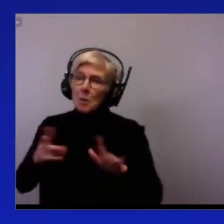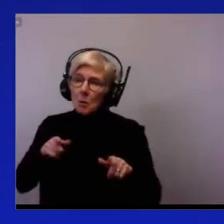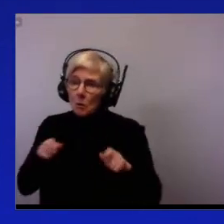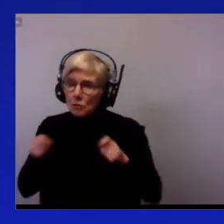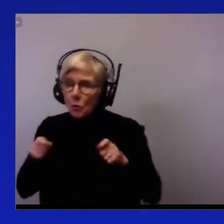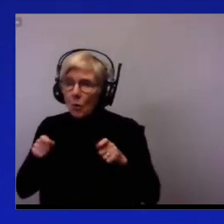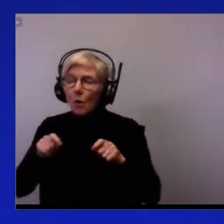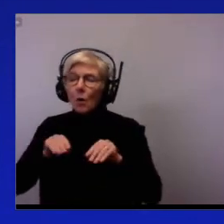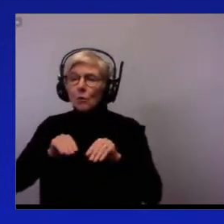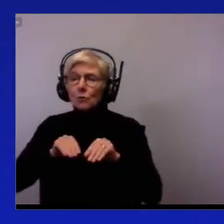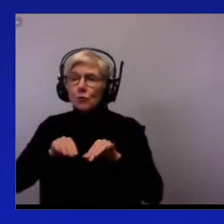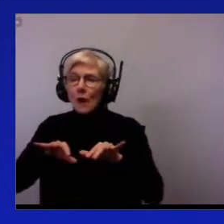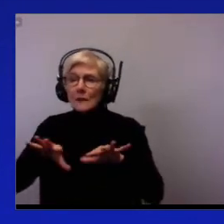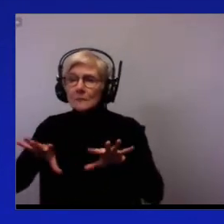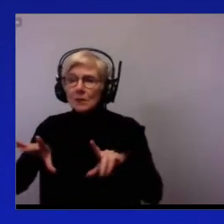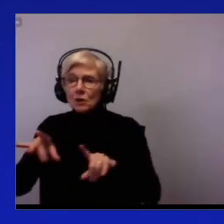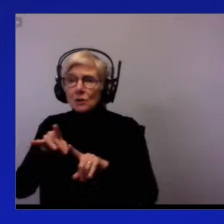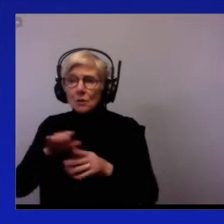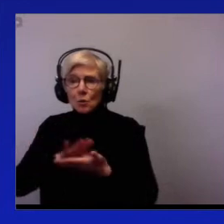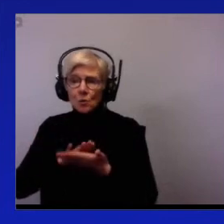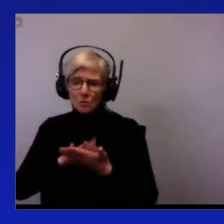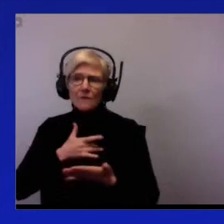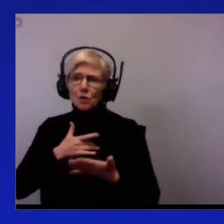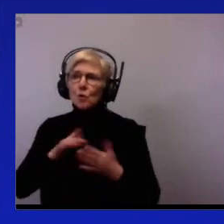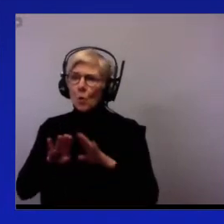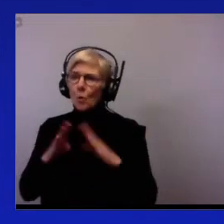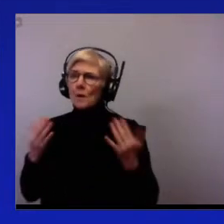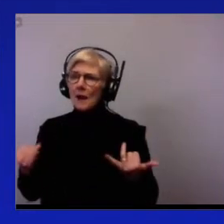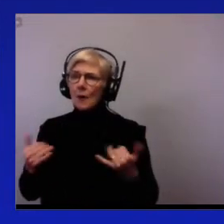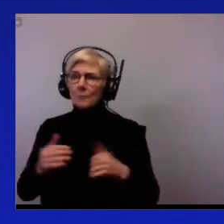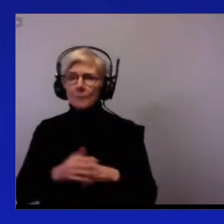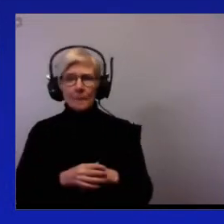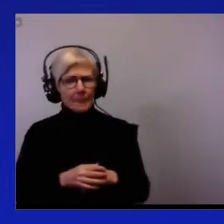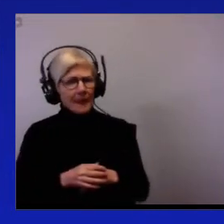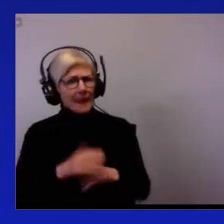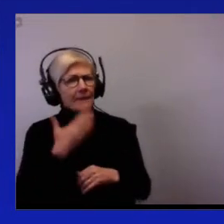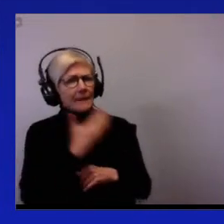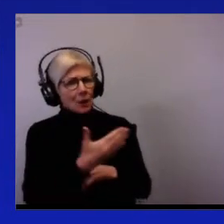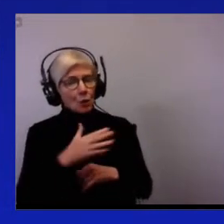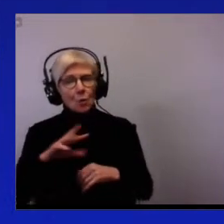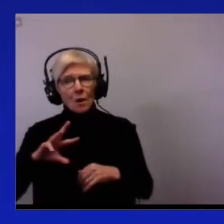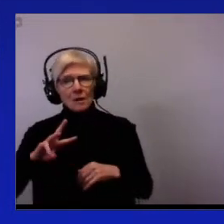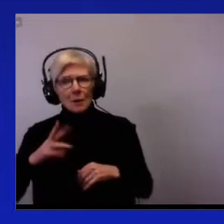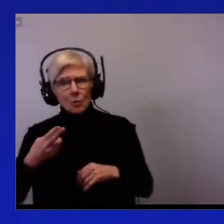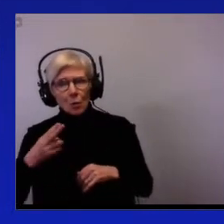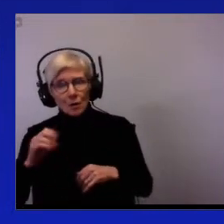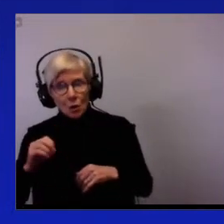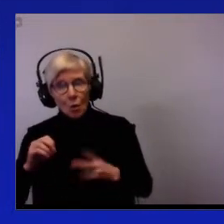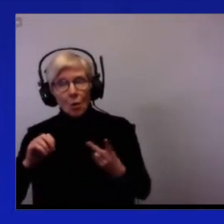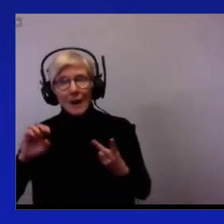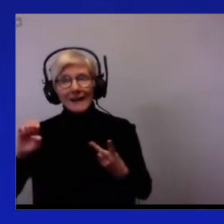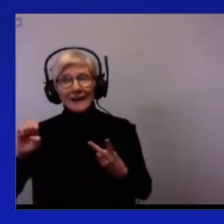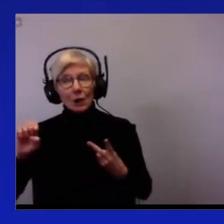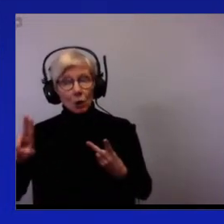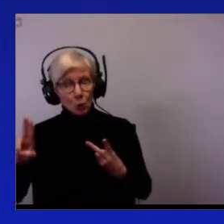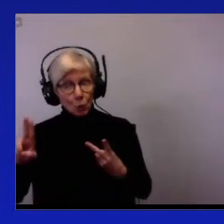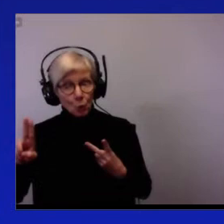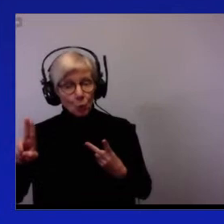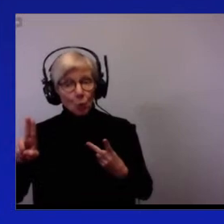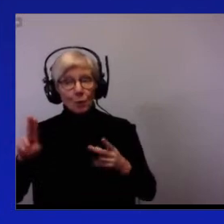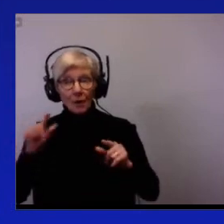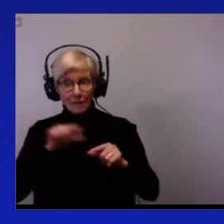COVID transmission within schools. Thank you. Both the WHO and the EU government 2 weeks ago were